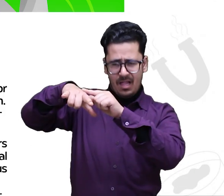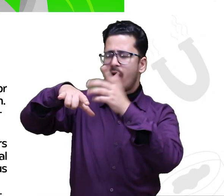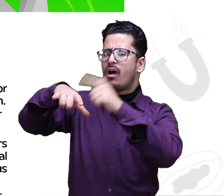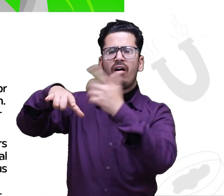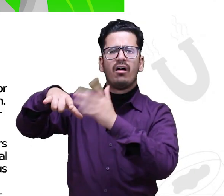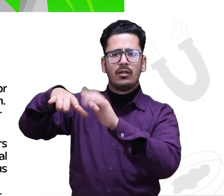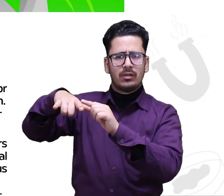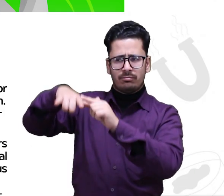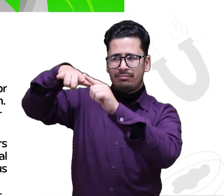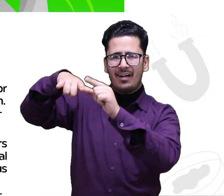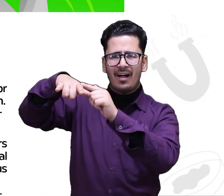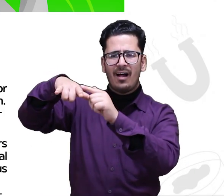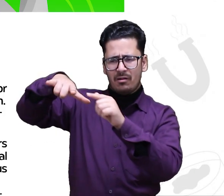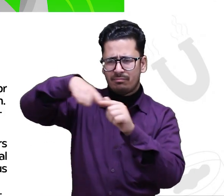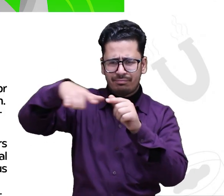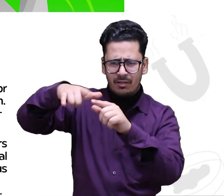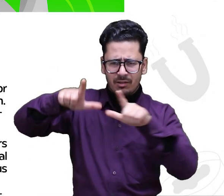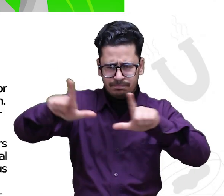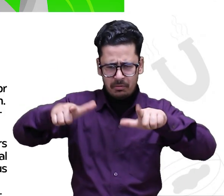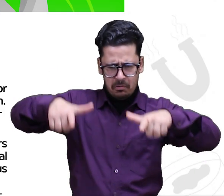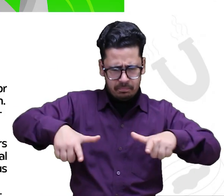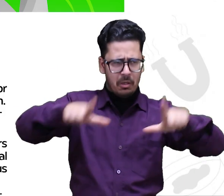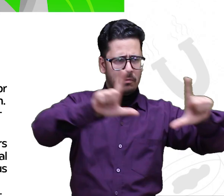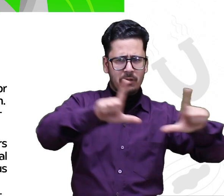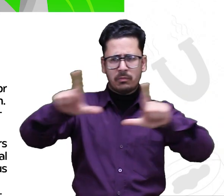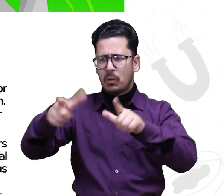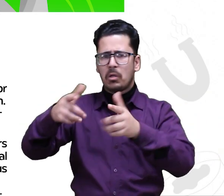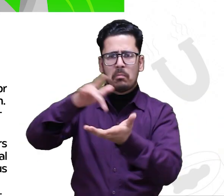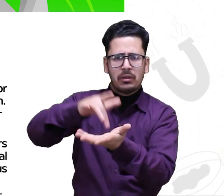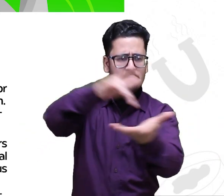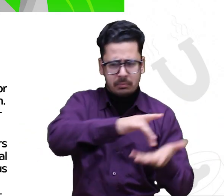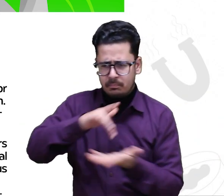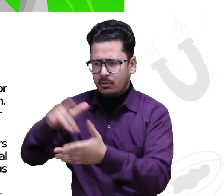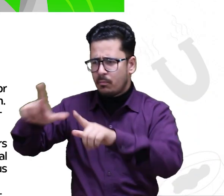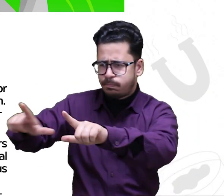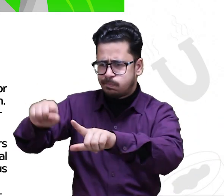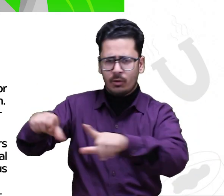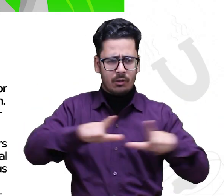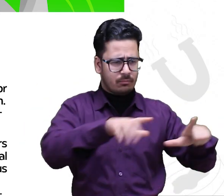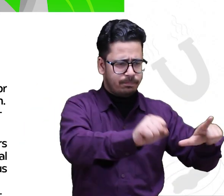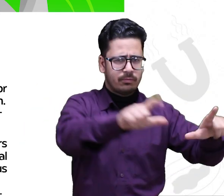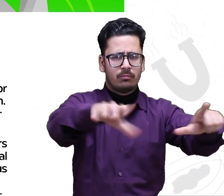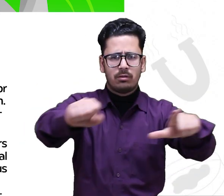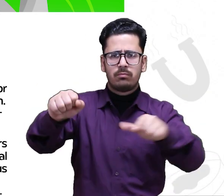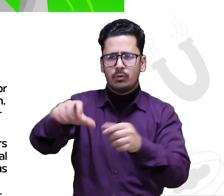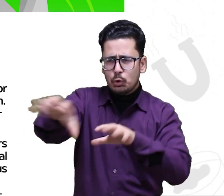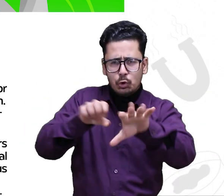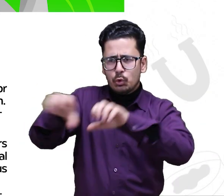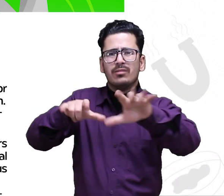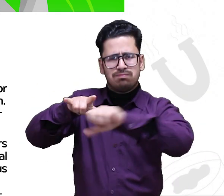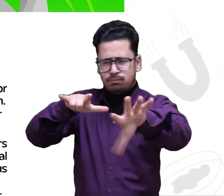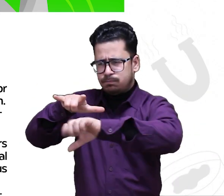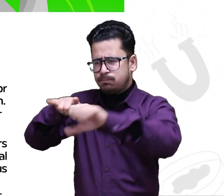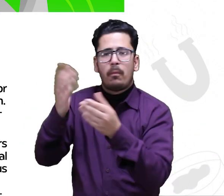Advantages of drone is accessibility. Drones can easily reach remote or